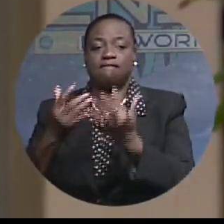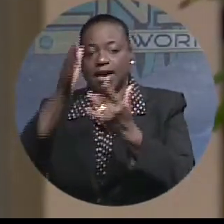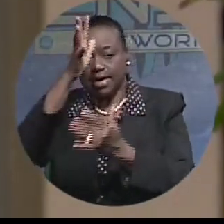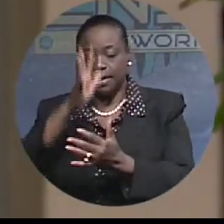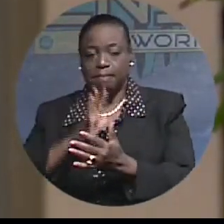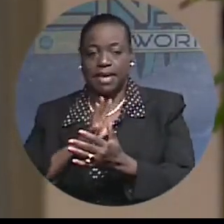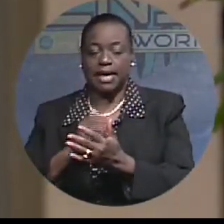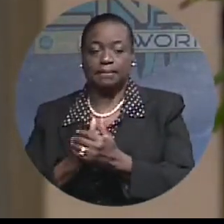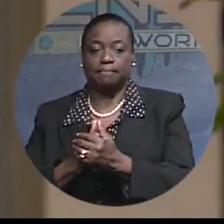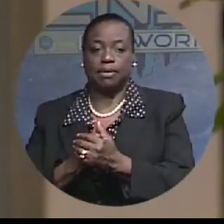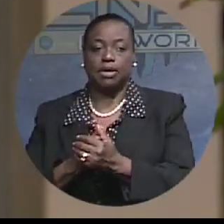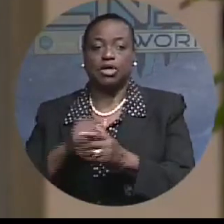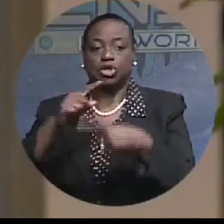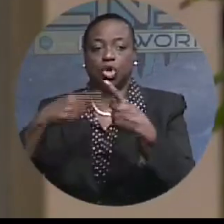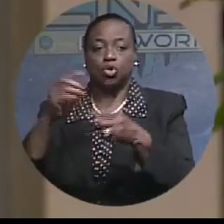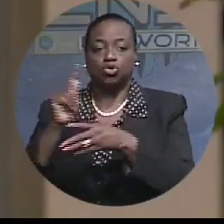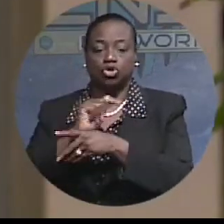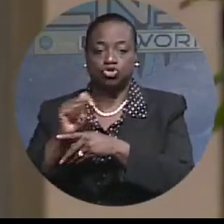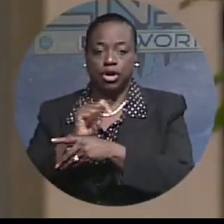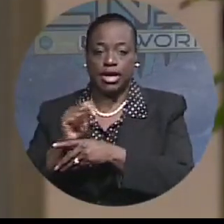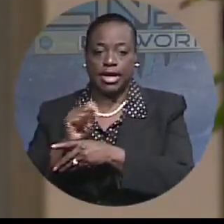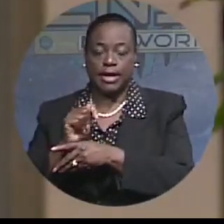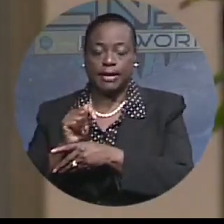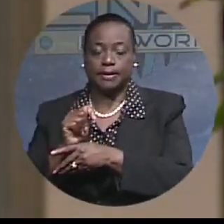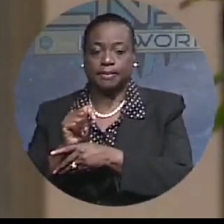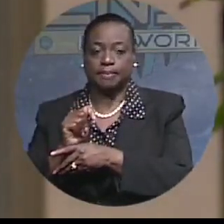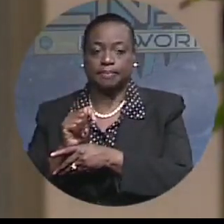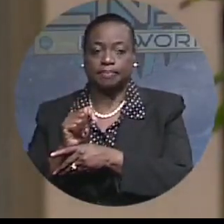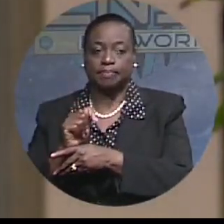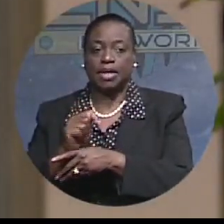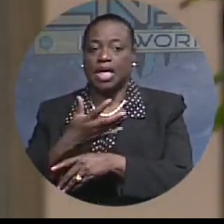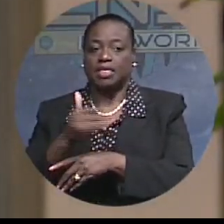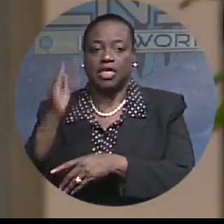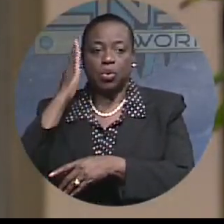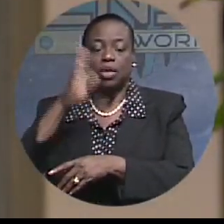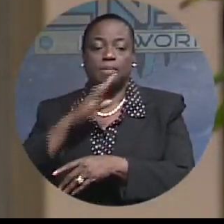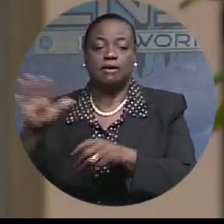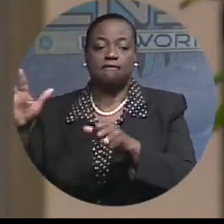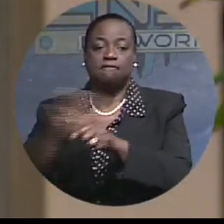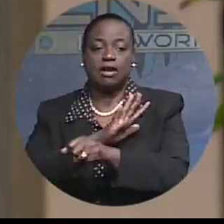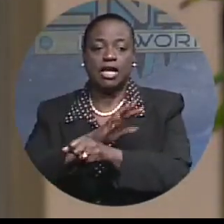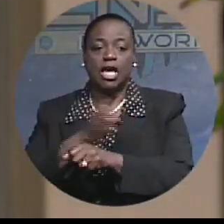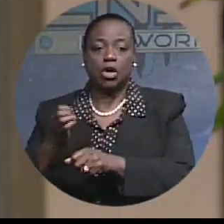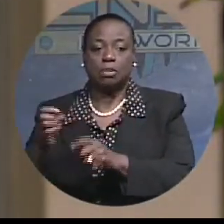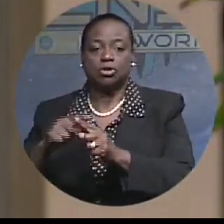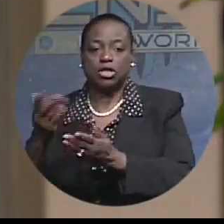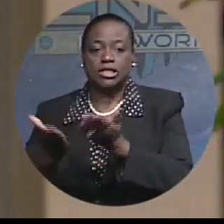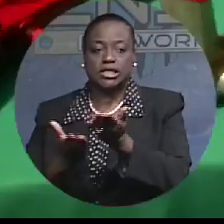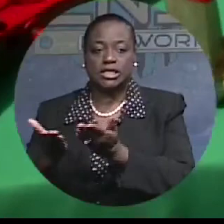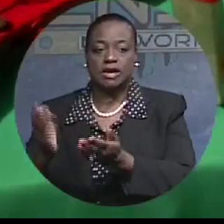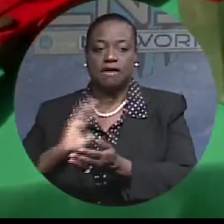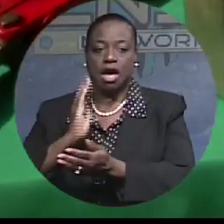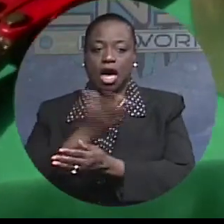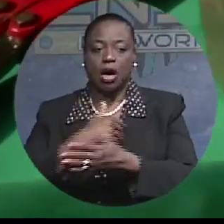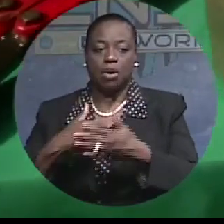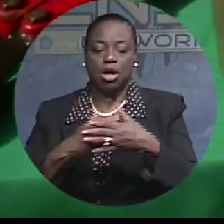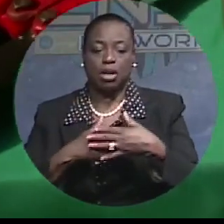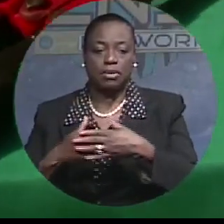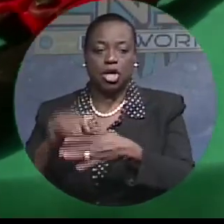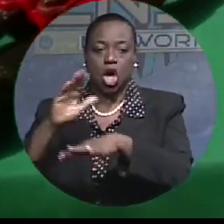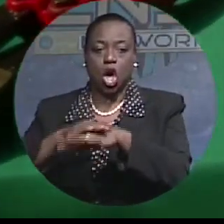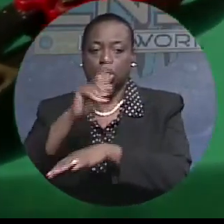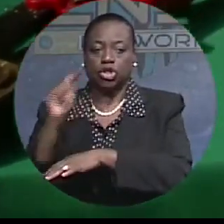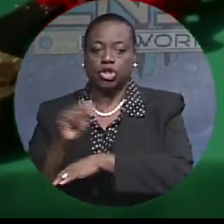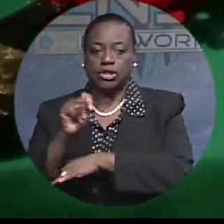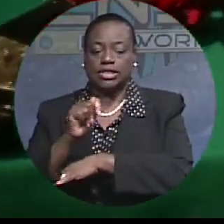Following the required training in police duties and fire science, they will be fully equipped to serve our community. On Tuesday,